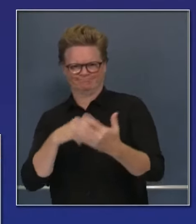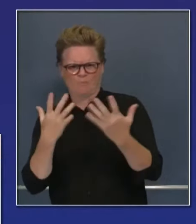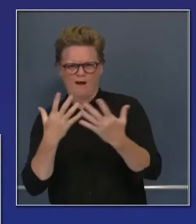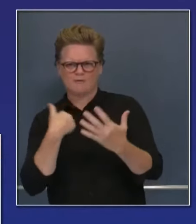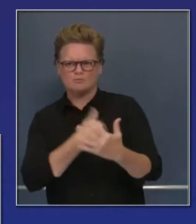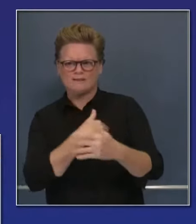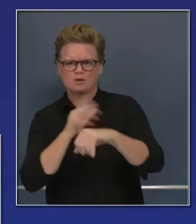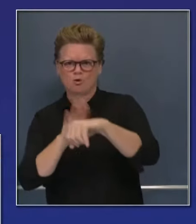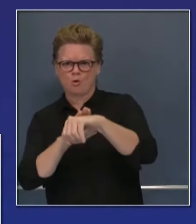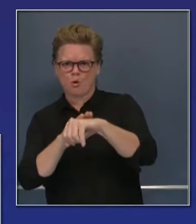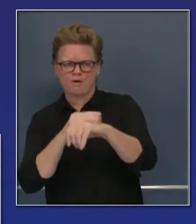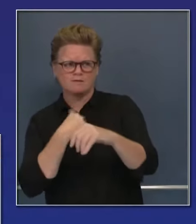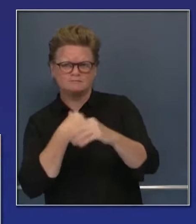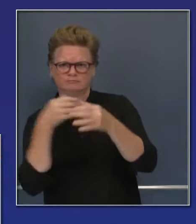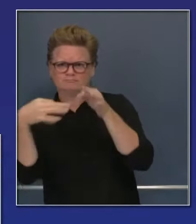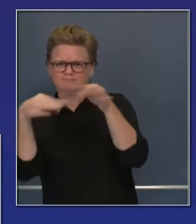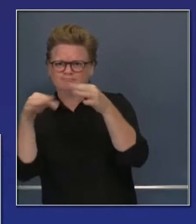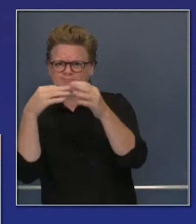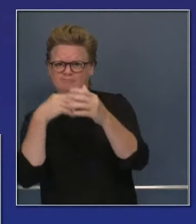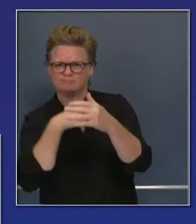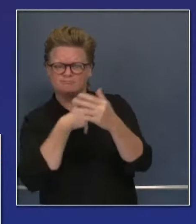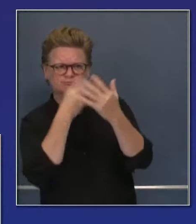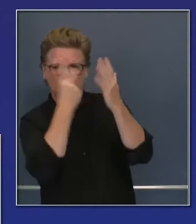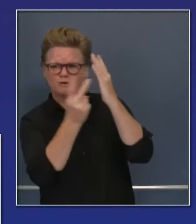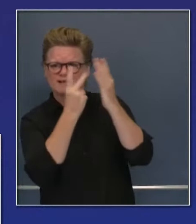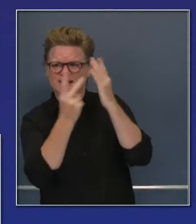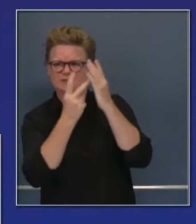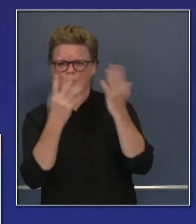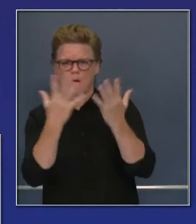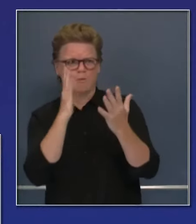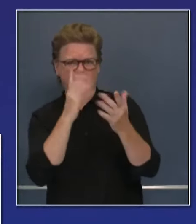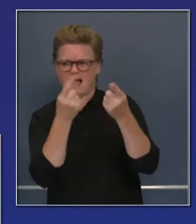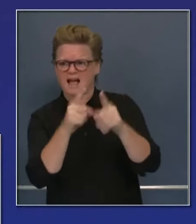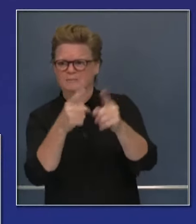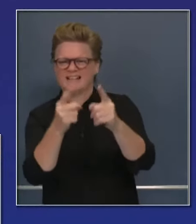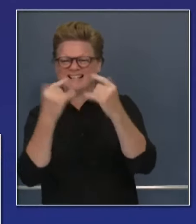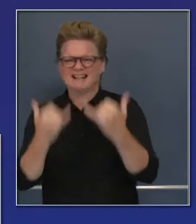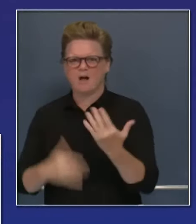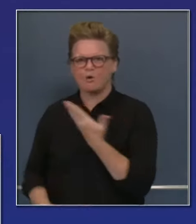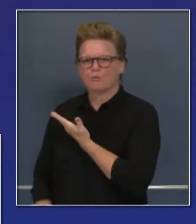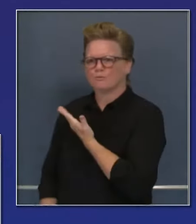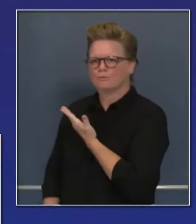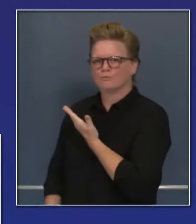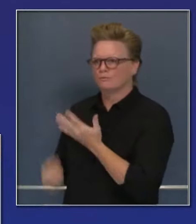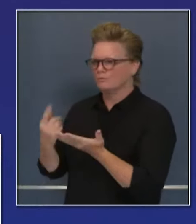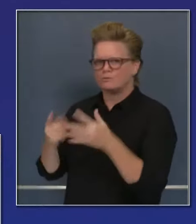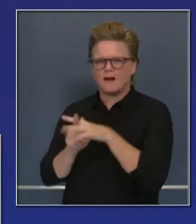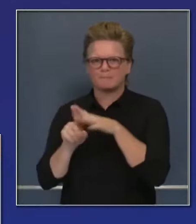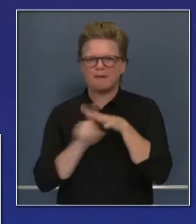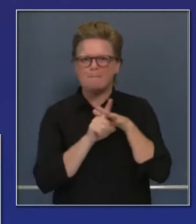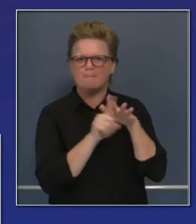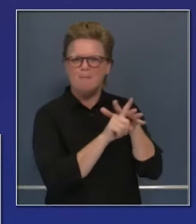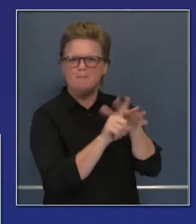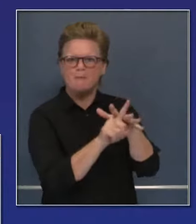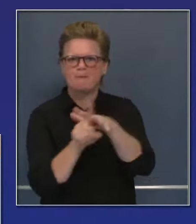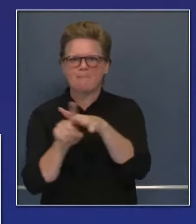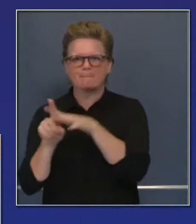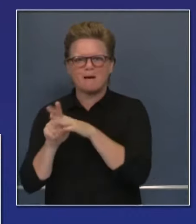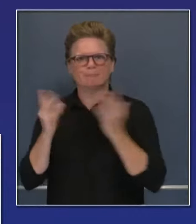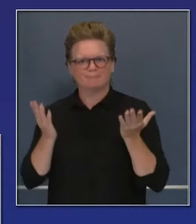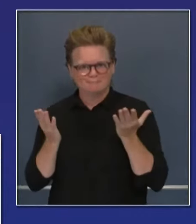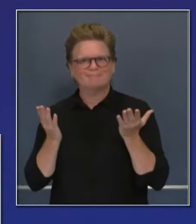felt was extreme at the time, has now presented itself much earlier than even those extreme predictions. And